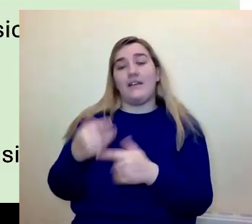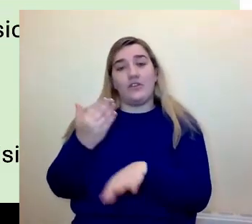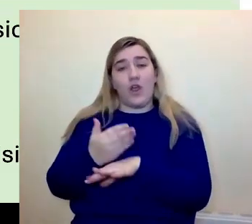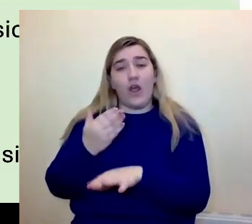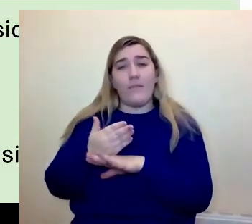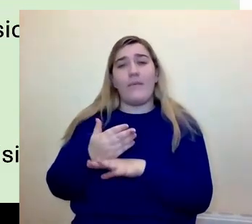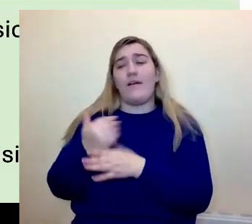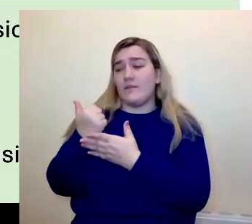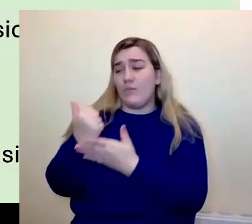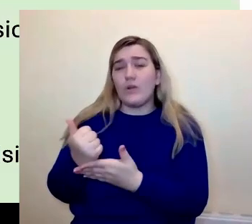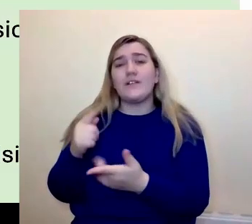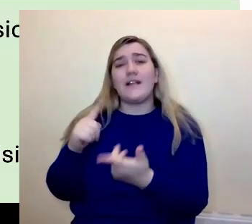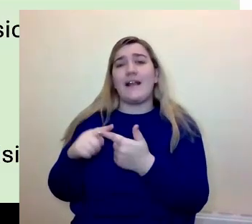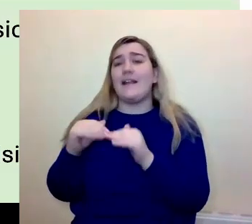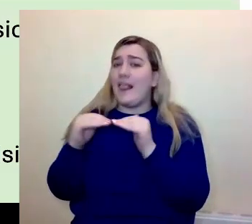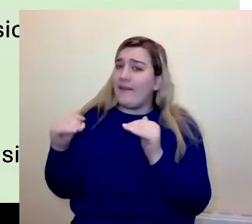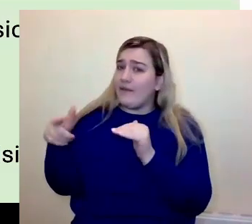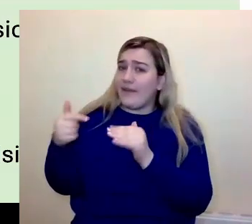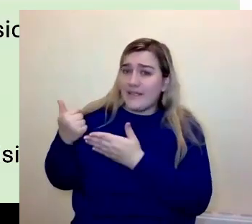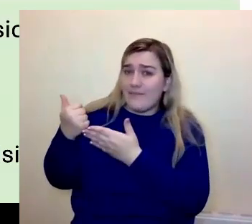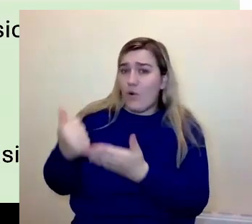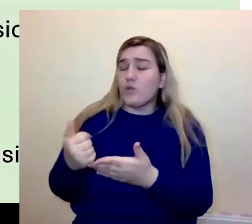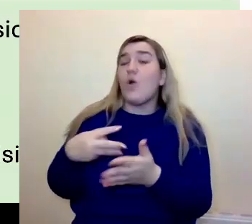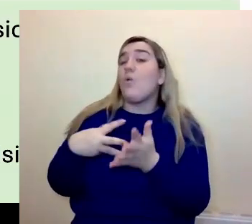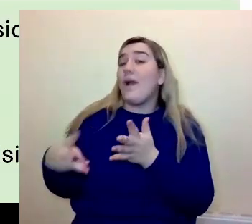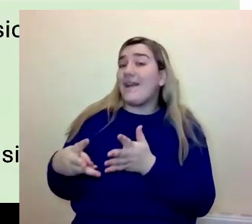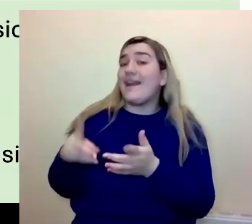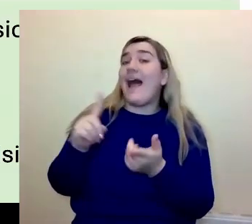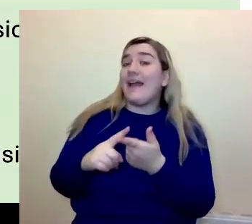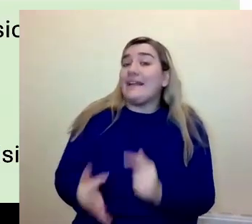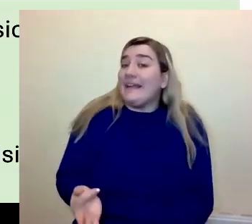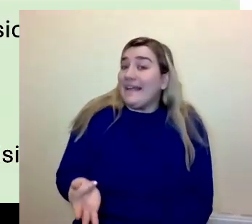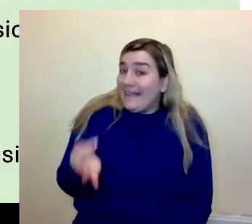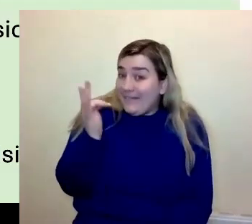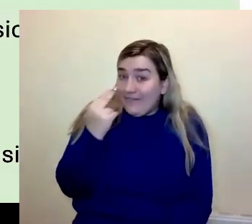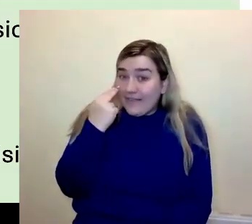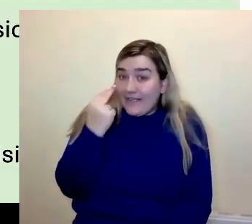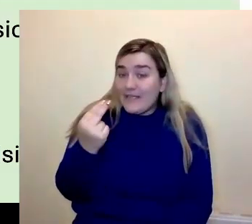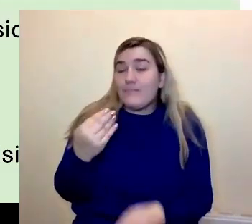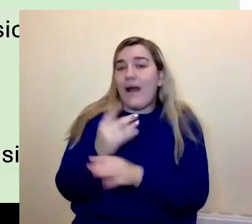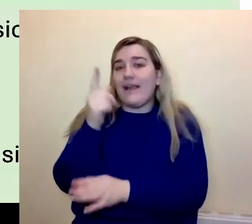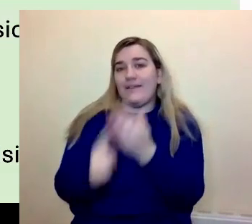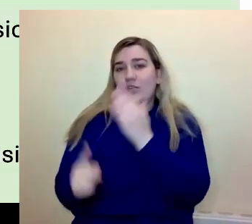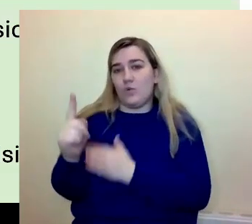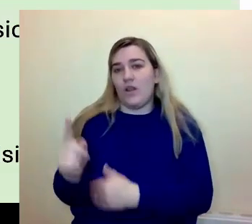supporters and the levels of support when or if needed by an individual.